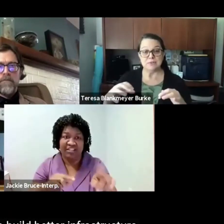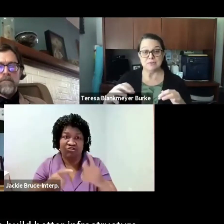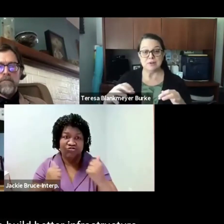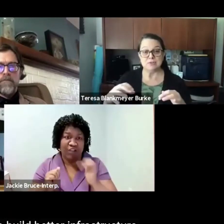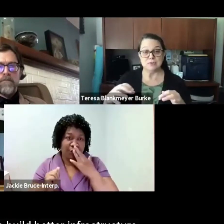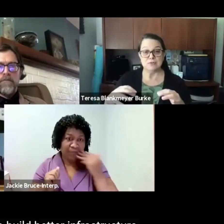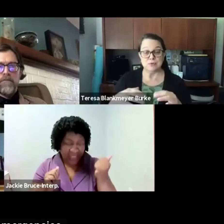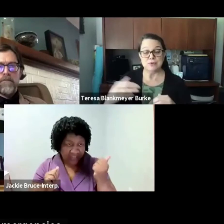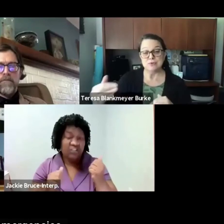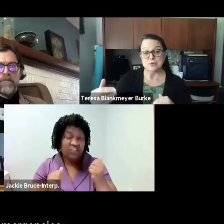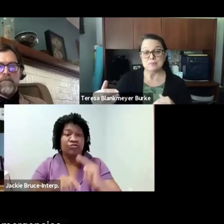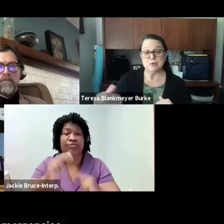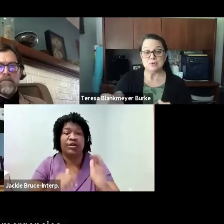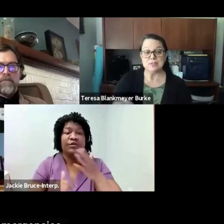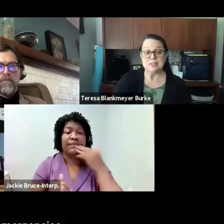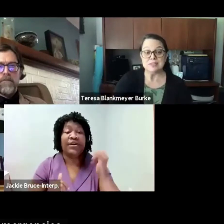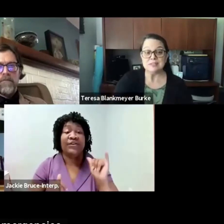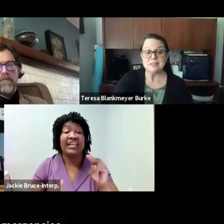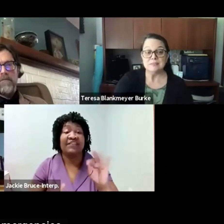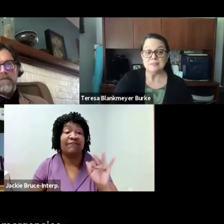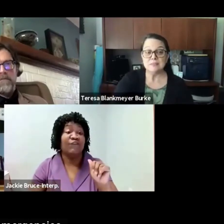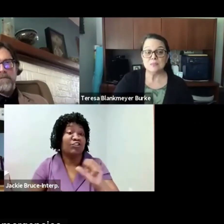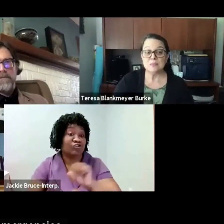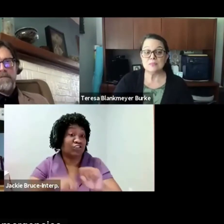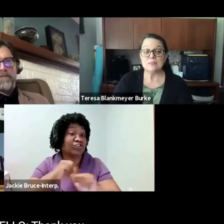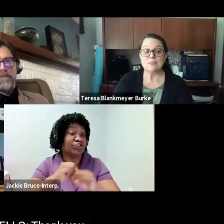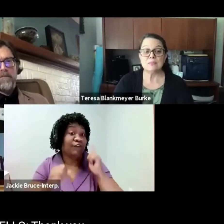better infrastructure for future emergencies.